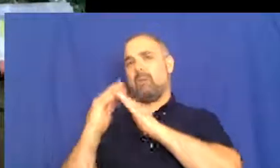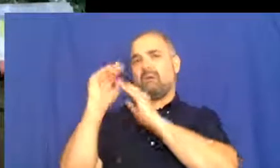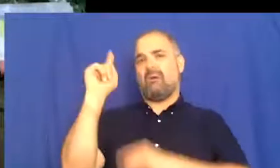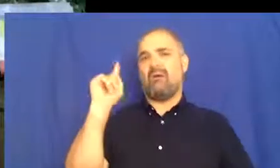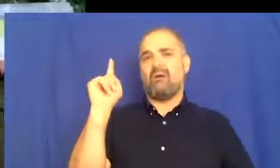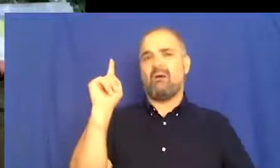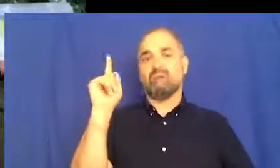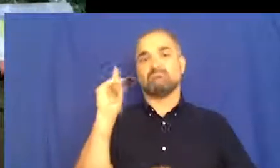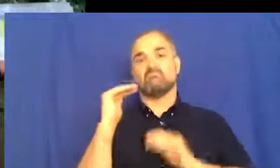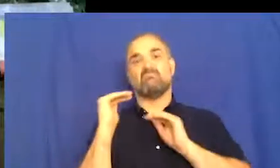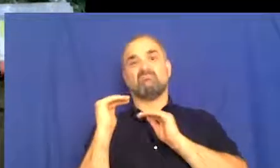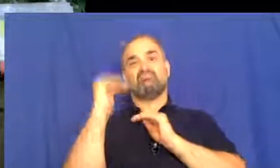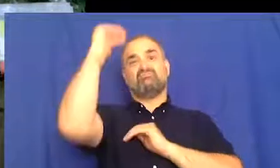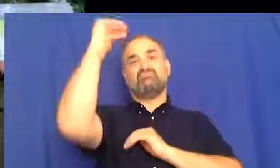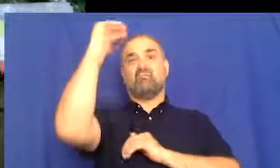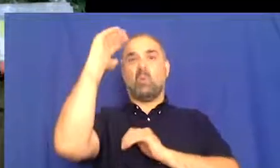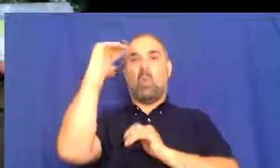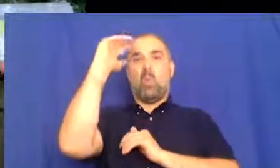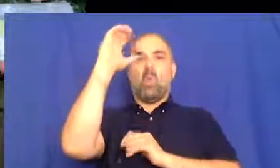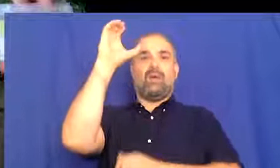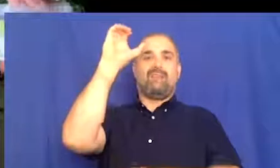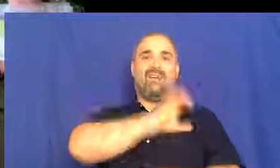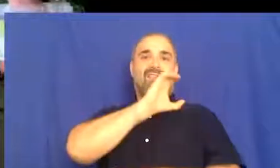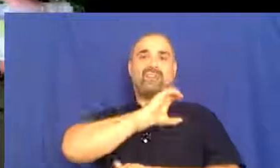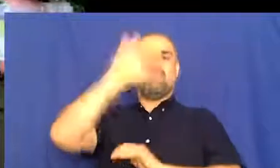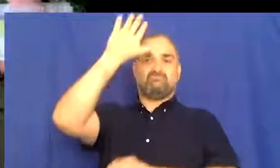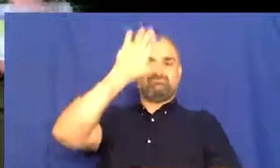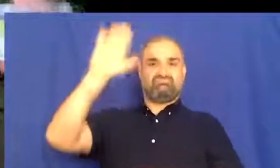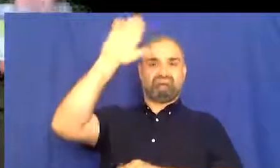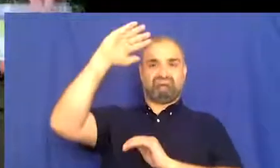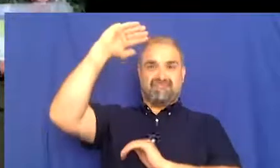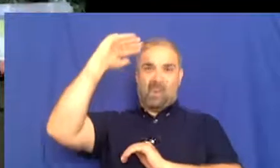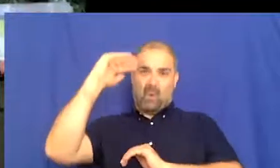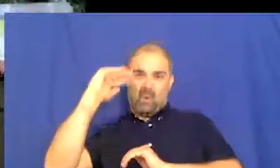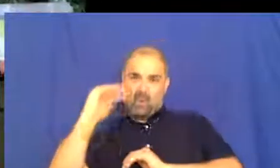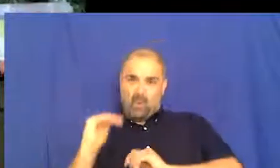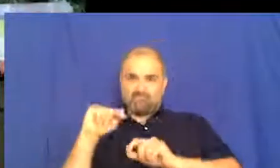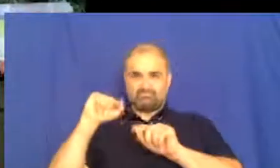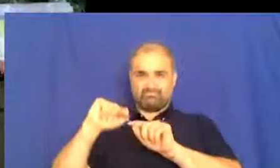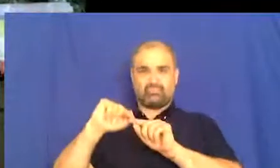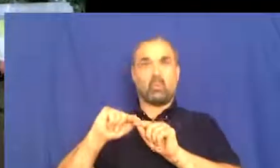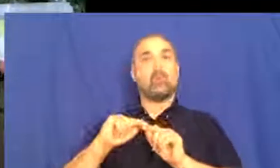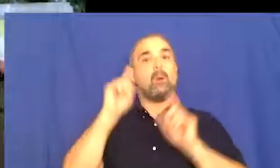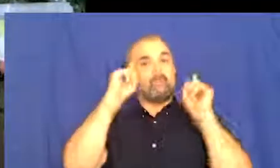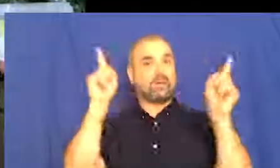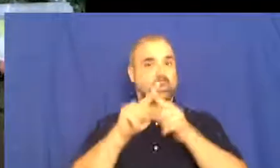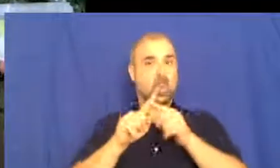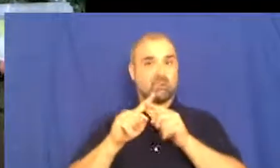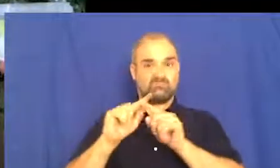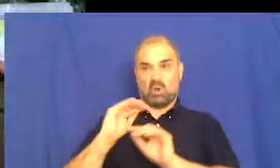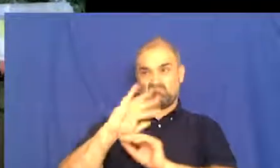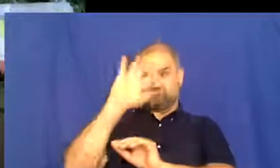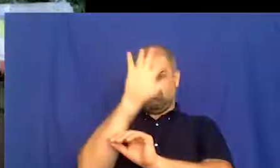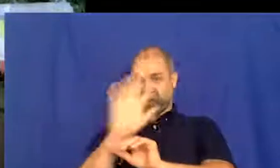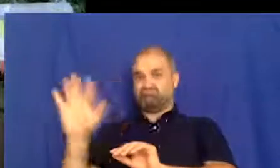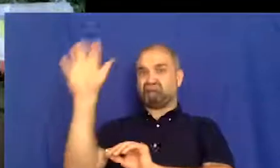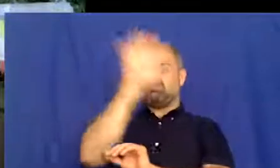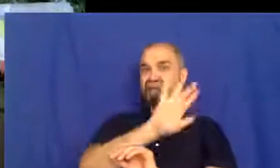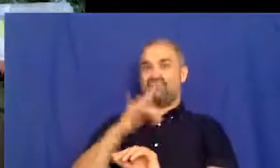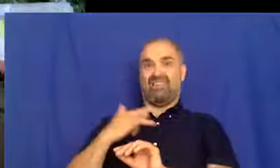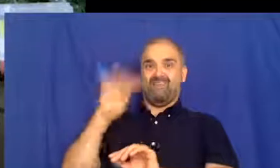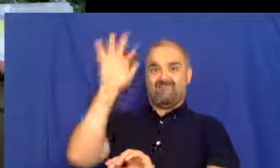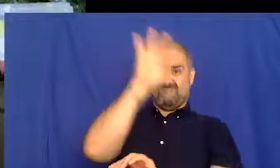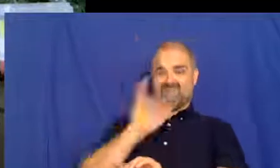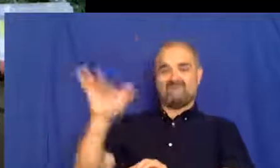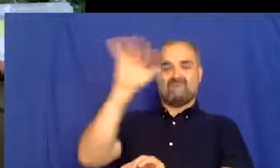They go as far north as Canada, as far south as Mexico. So they range quite a far distance across all of North America,